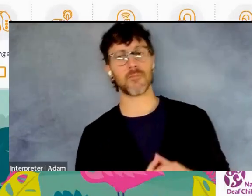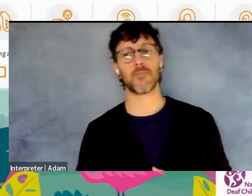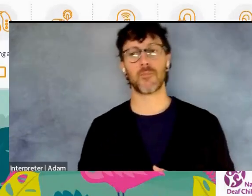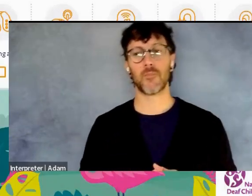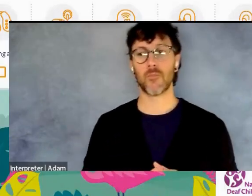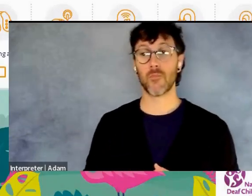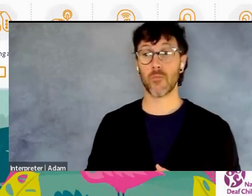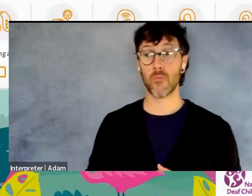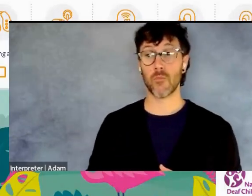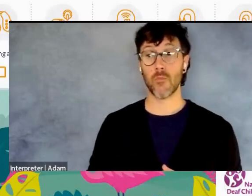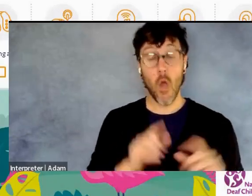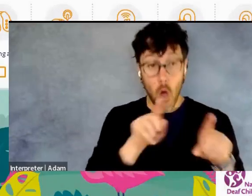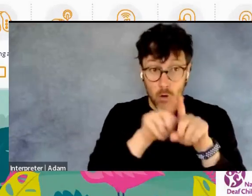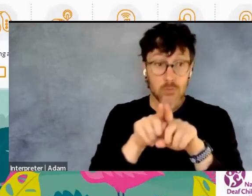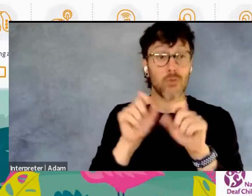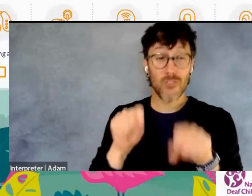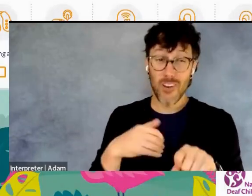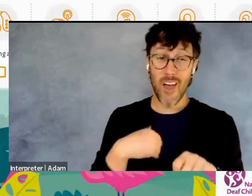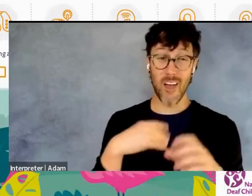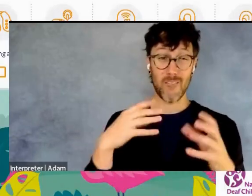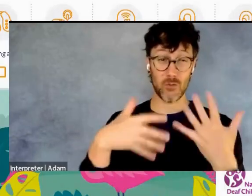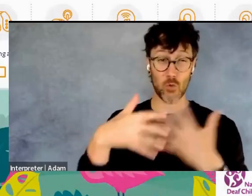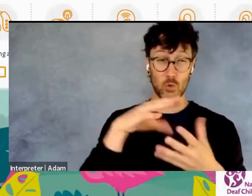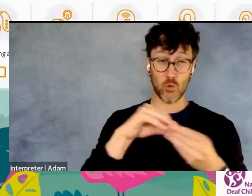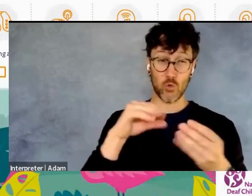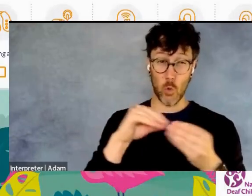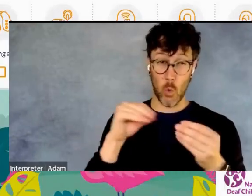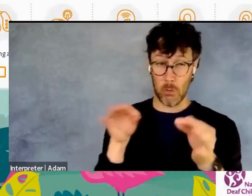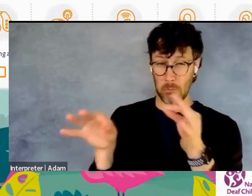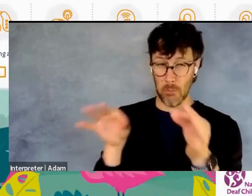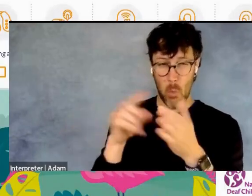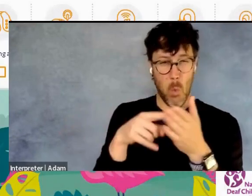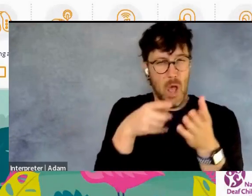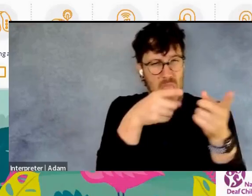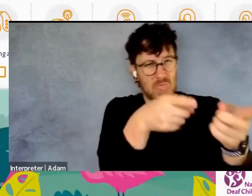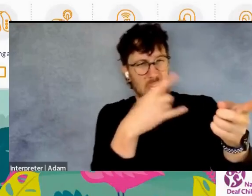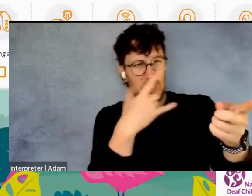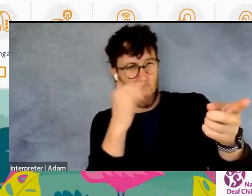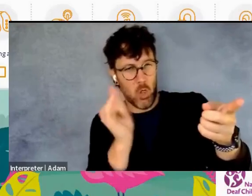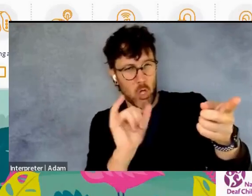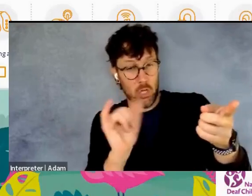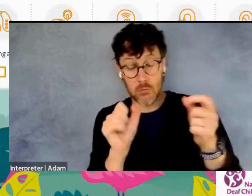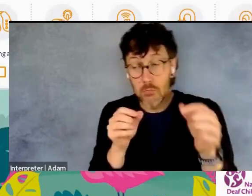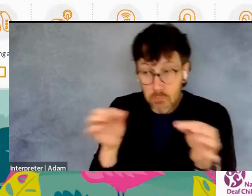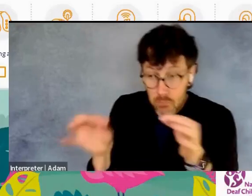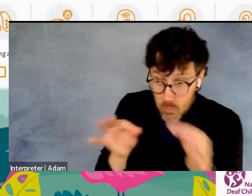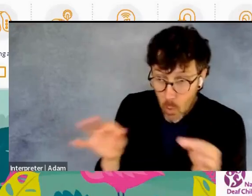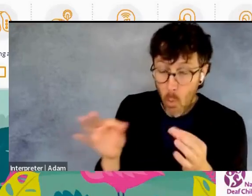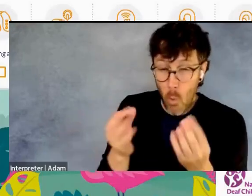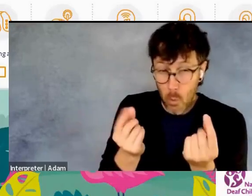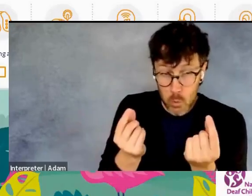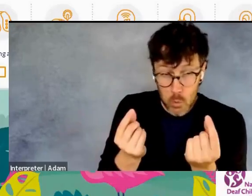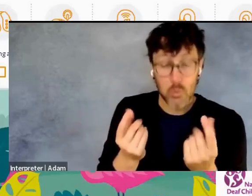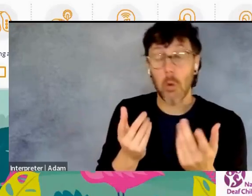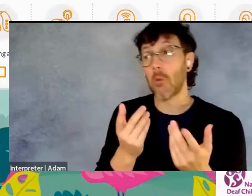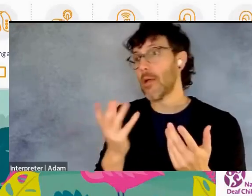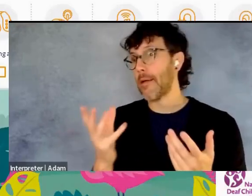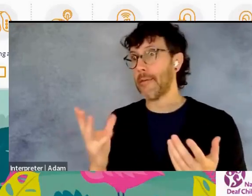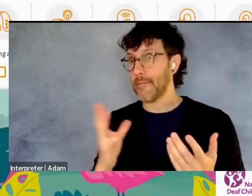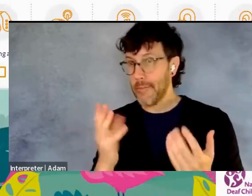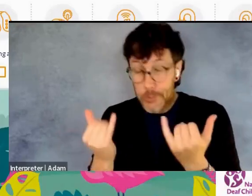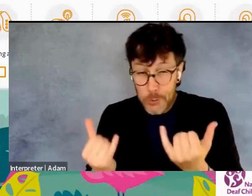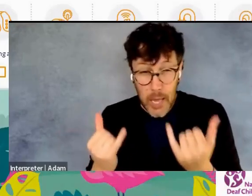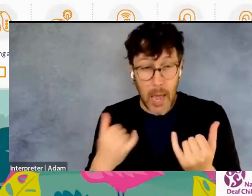a social story for what that will be like. So like Sharon said, really describe what you're going to do. So today we're going to go to